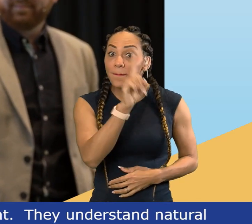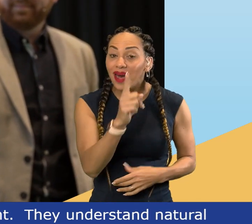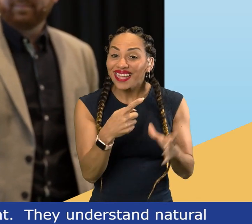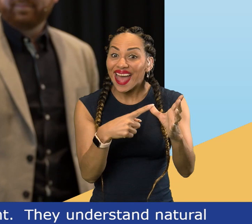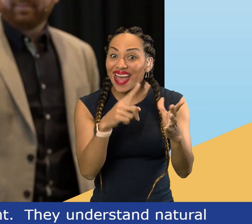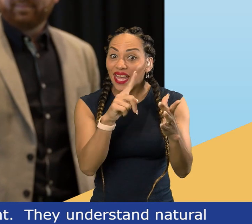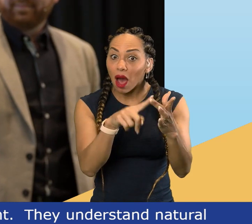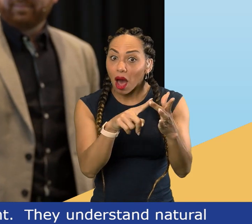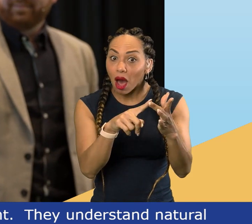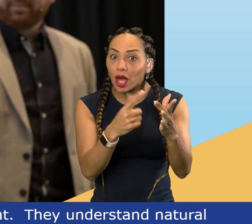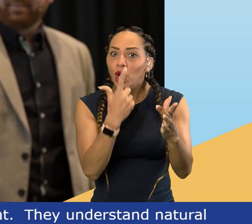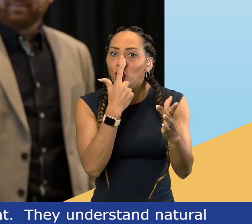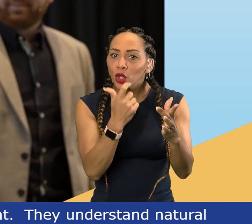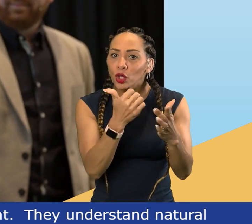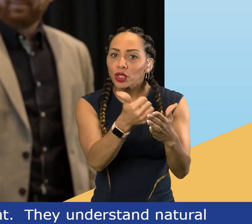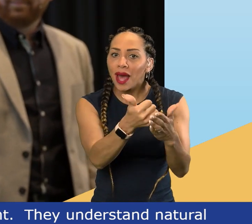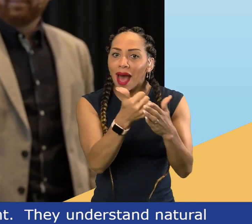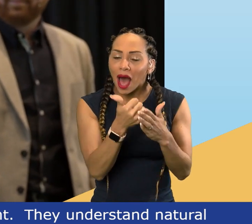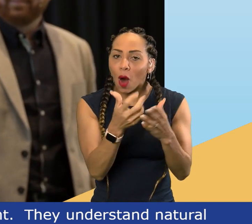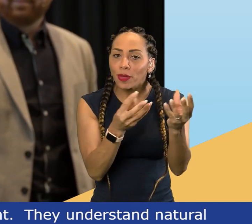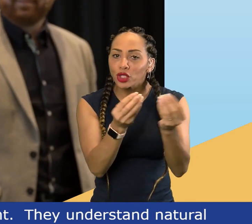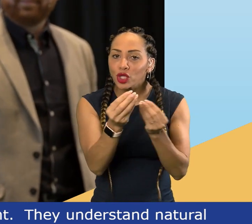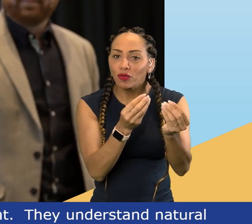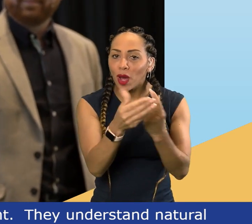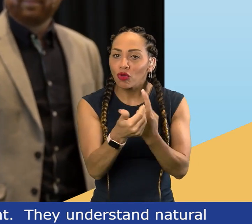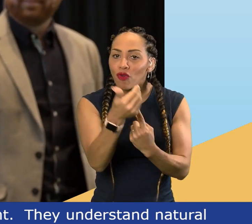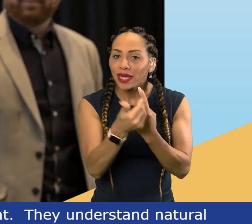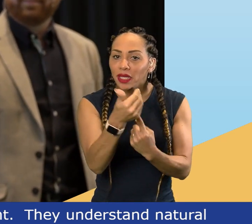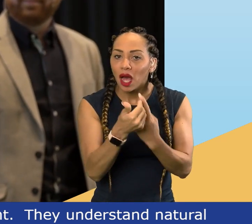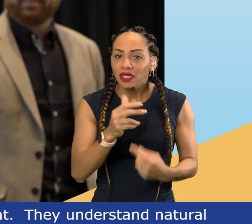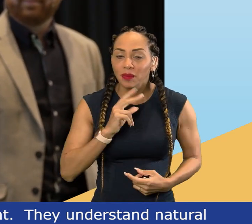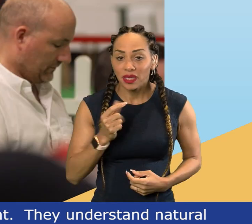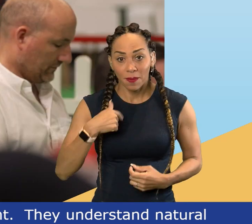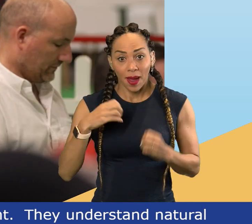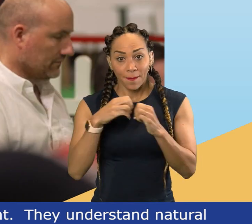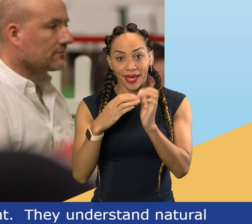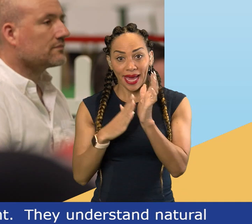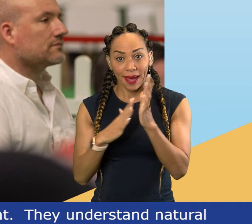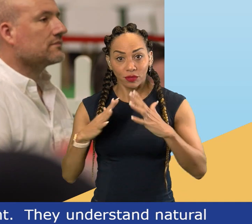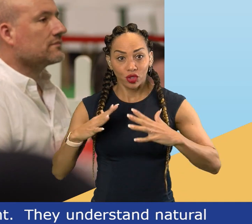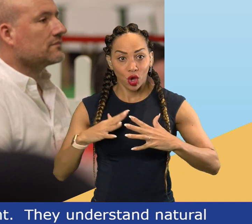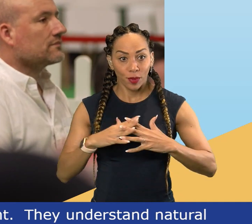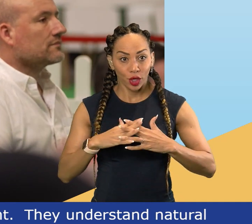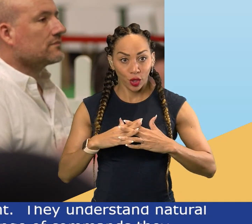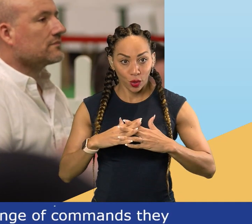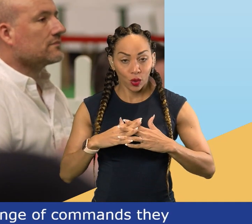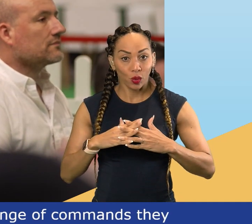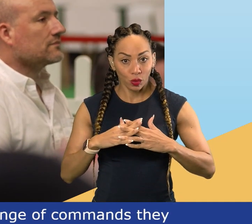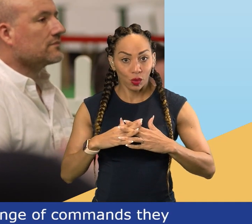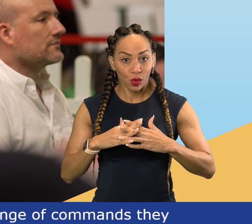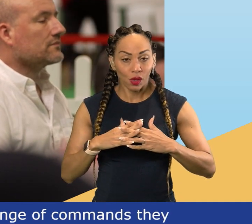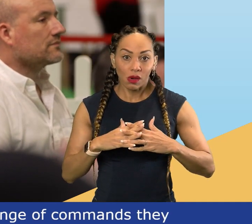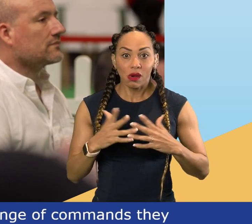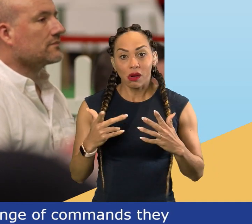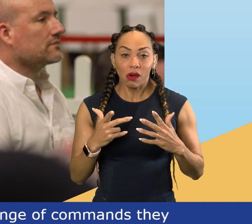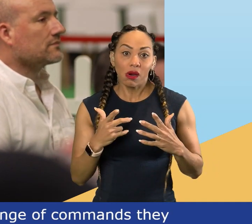genuinely understand natural speech. I mean, I know, so in my car, I've got a BMW, and the voice control system in that is really good for some things, but then if I